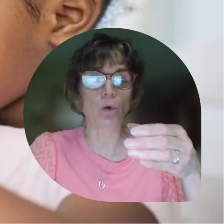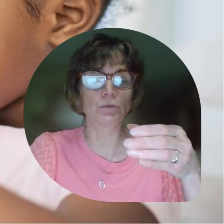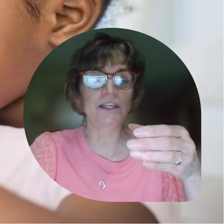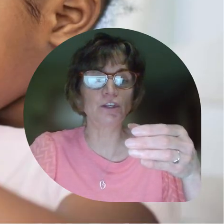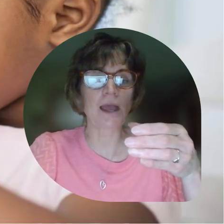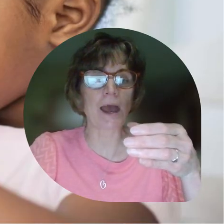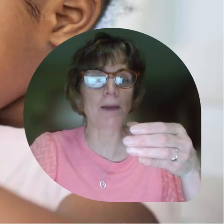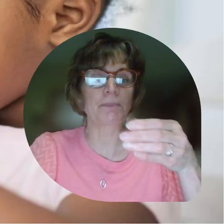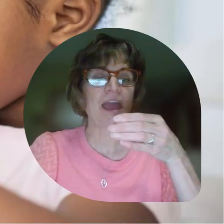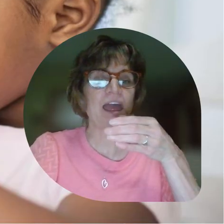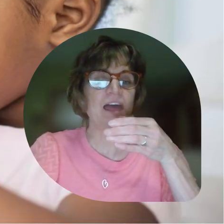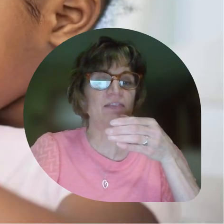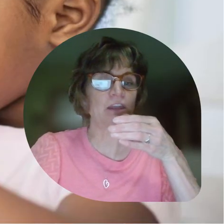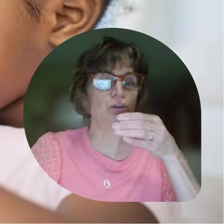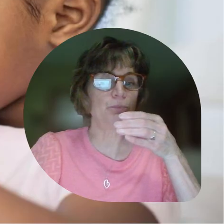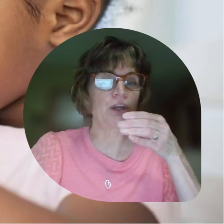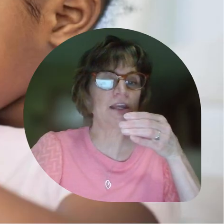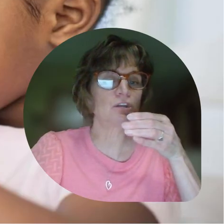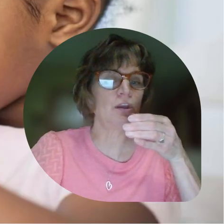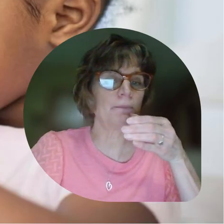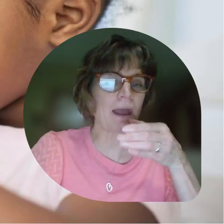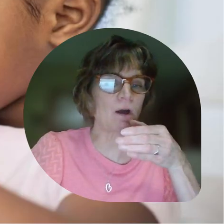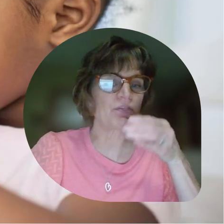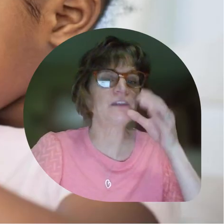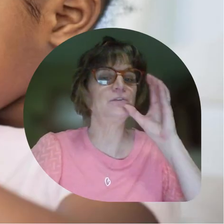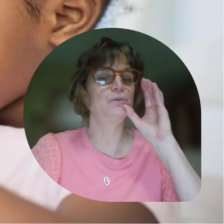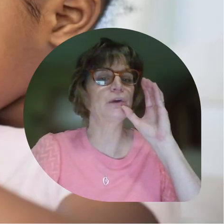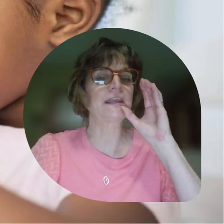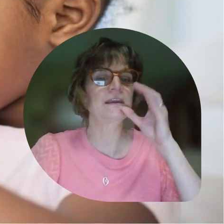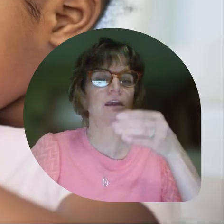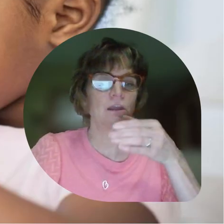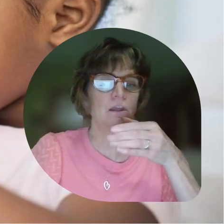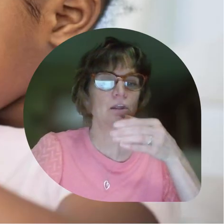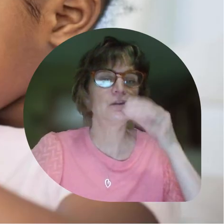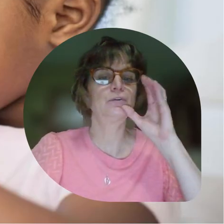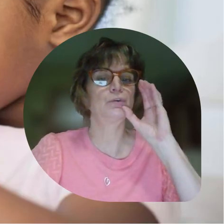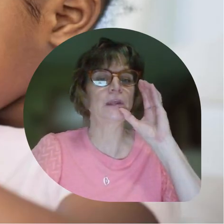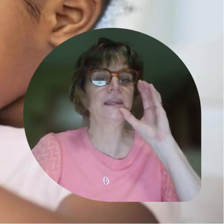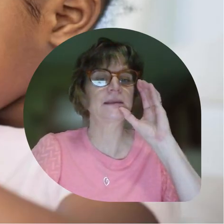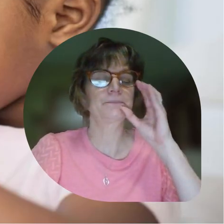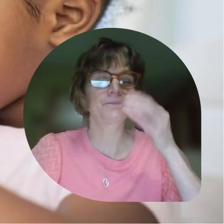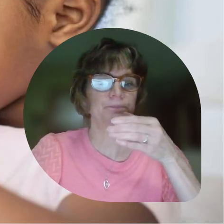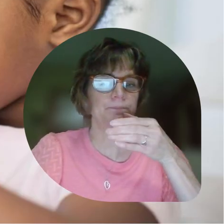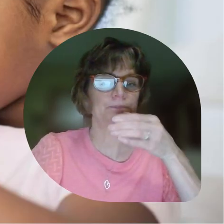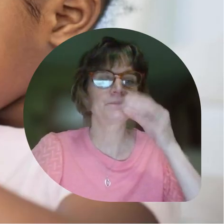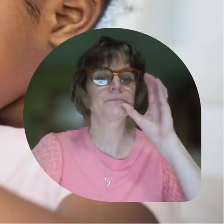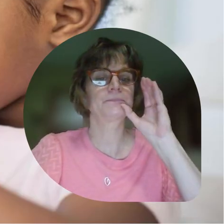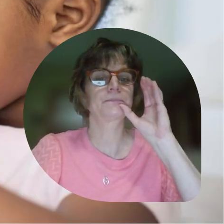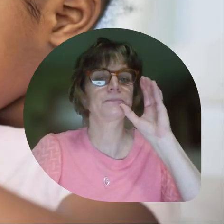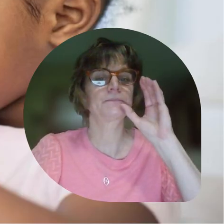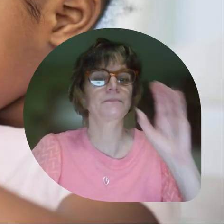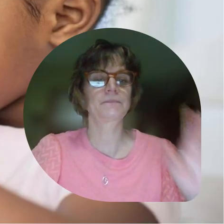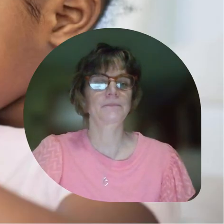you're holding your cup, and then you bring it to your mouth and you drink. Drink.